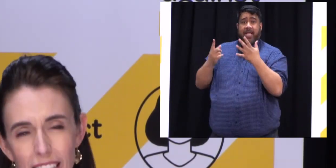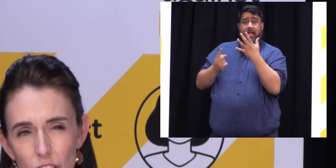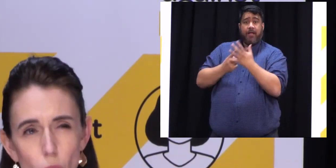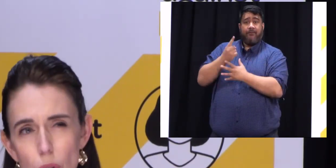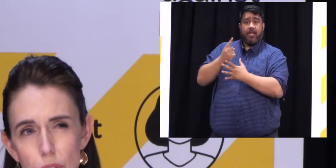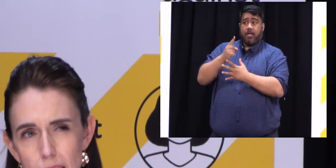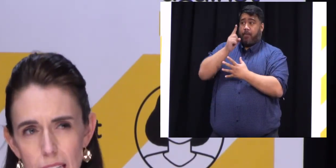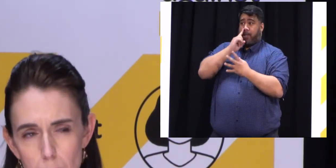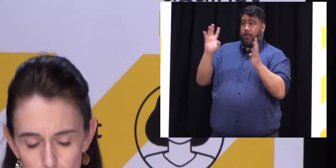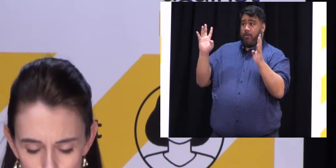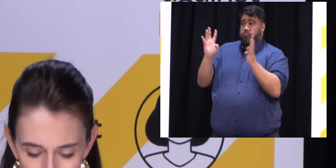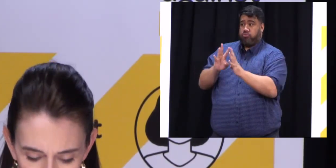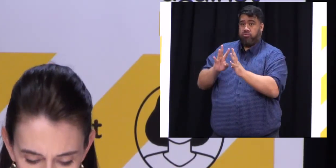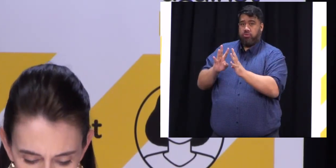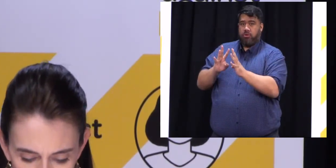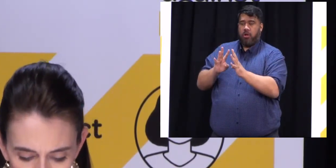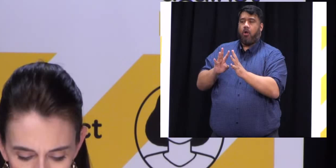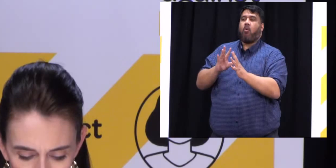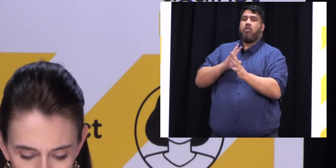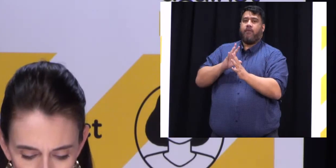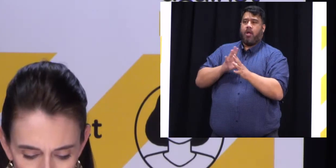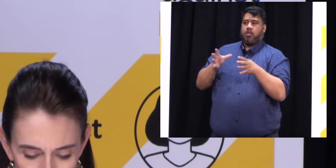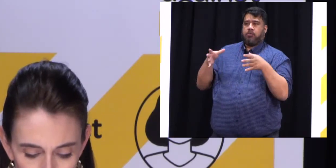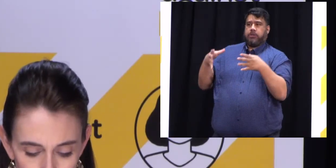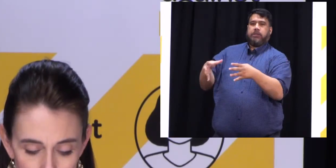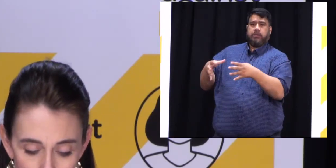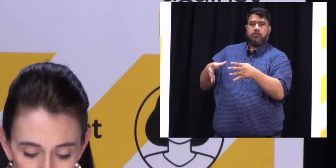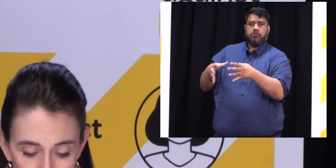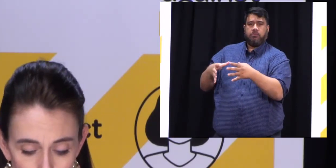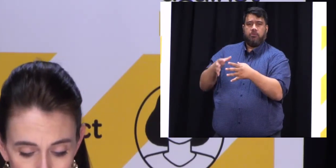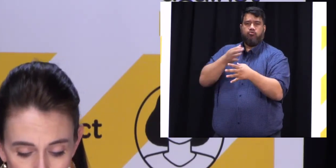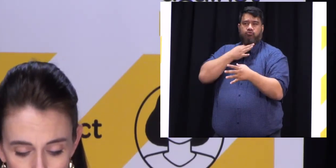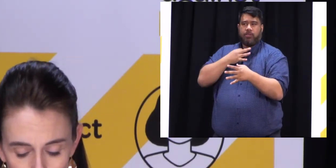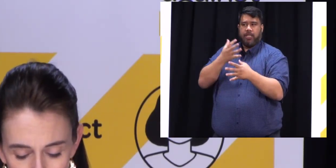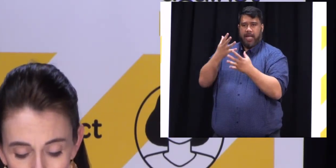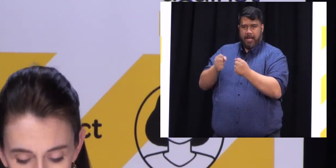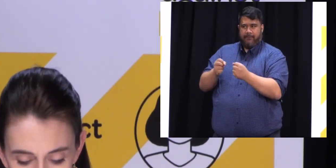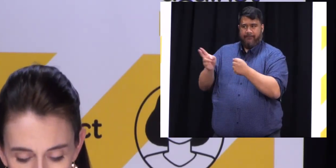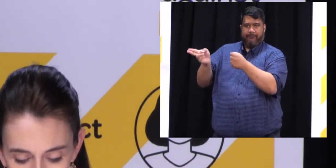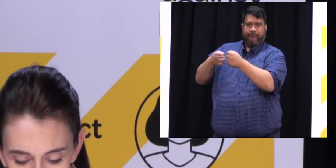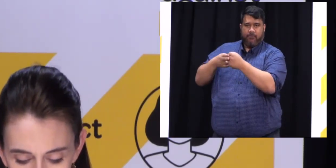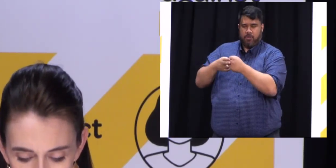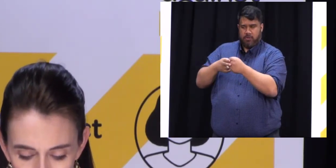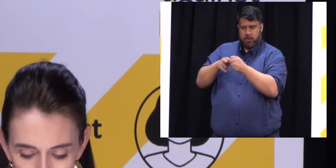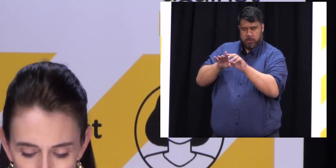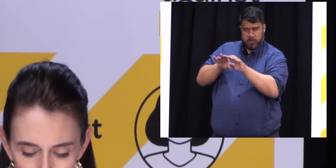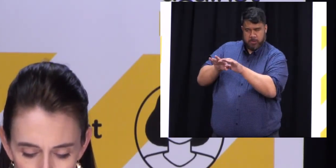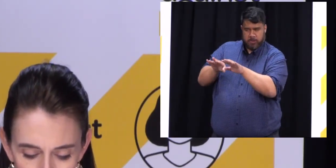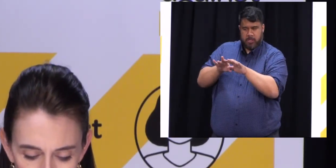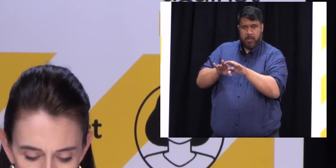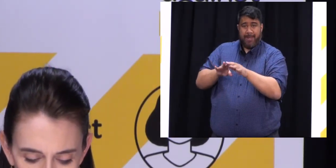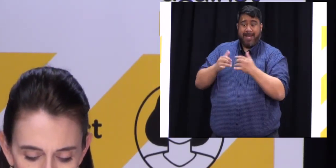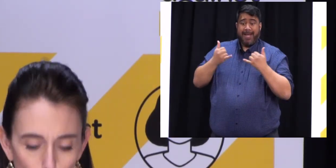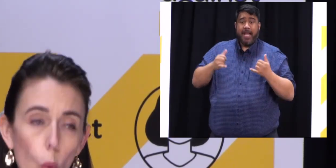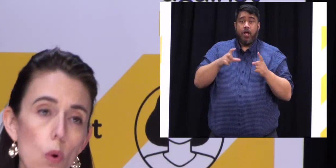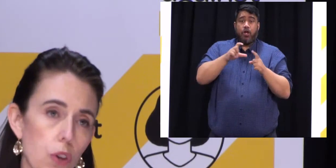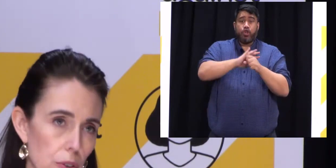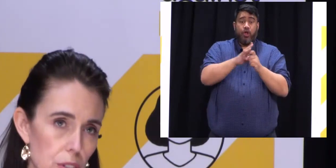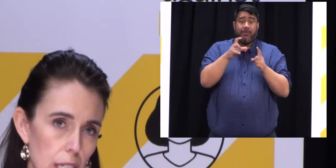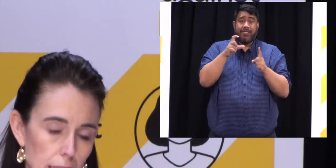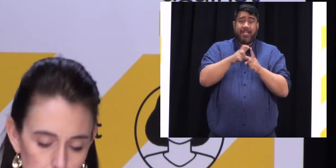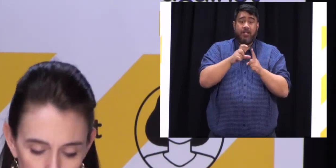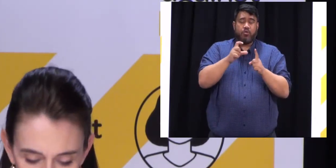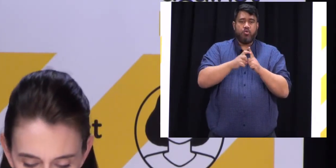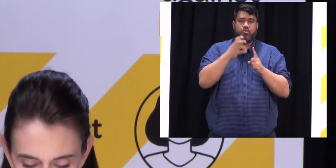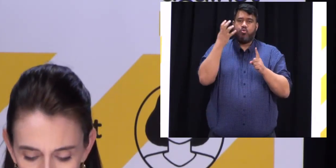and treat those as our most at-risk individuals. Now, Delta and our more cautious approach means we are treating all